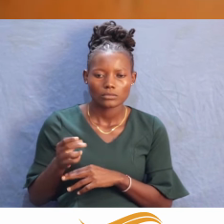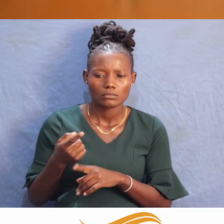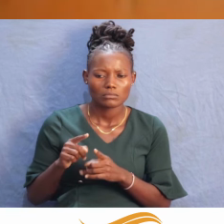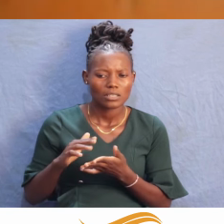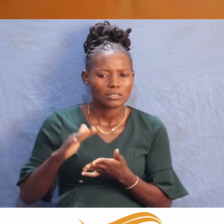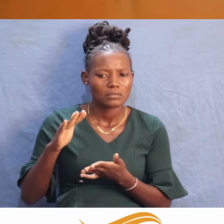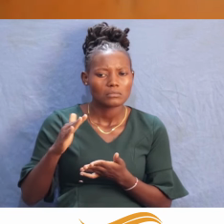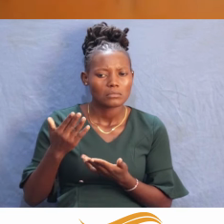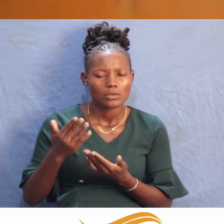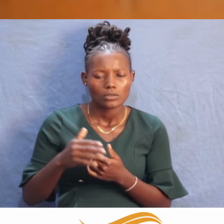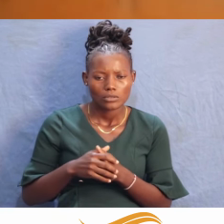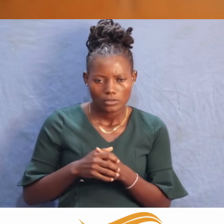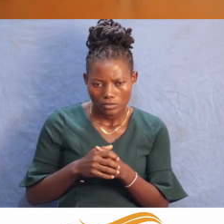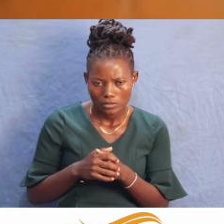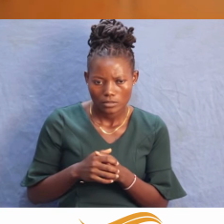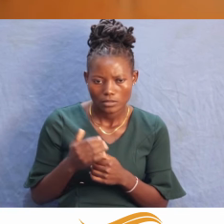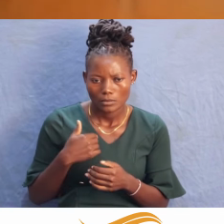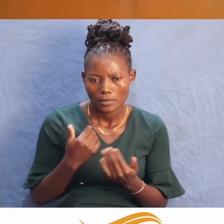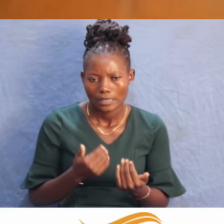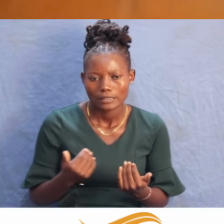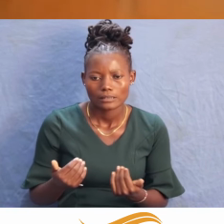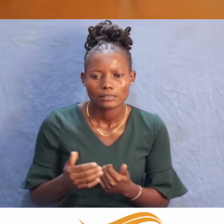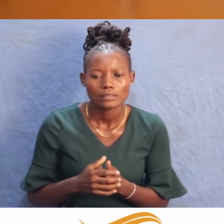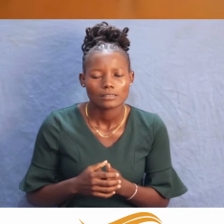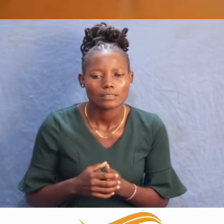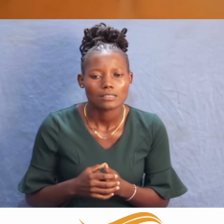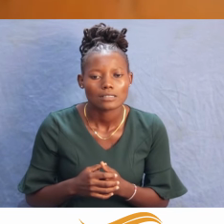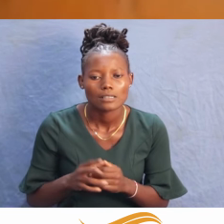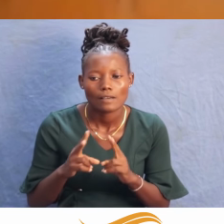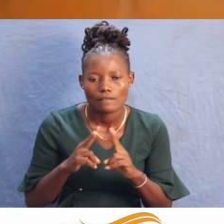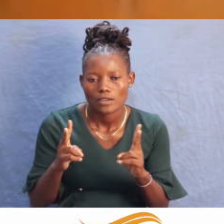of them that I've seen, my kids go undergo, they're very, very,